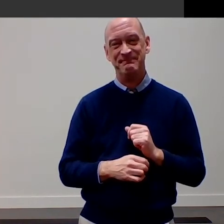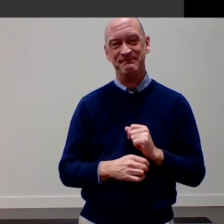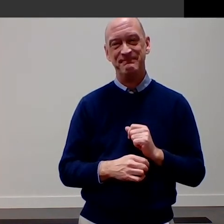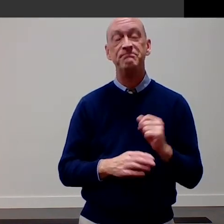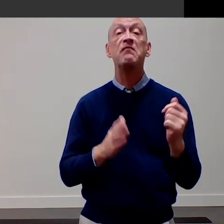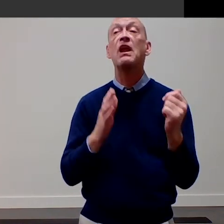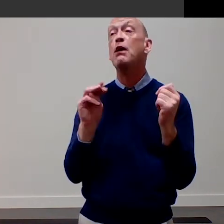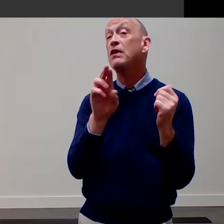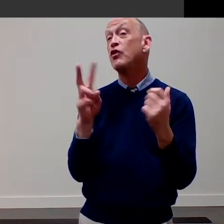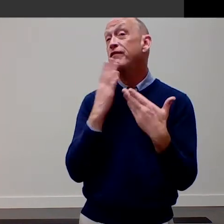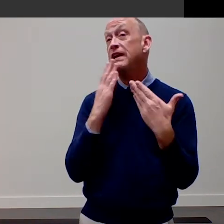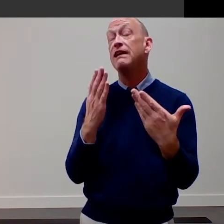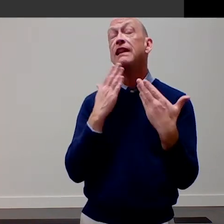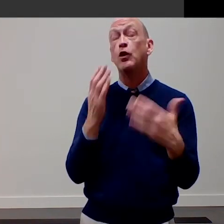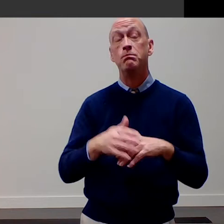Thank you.